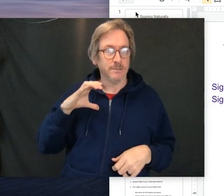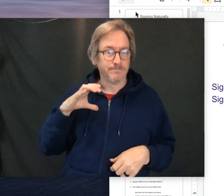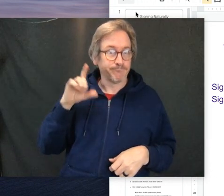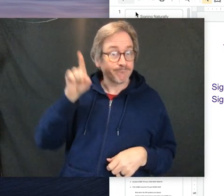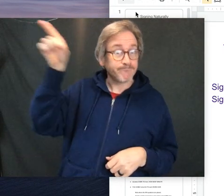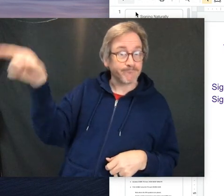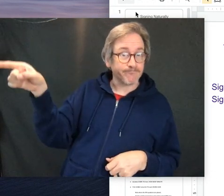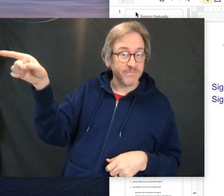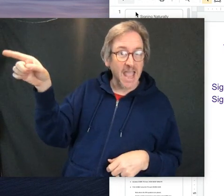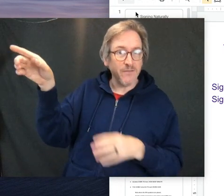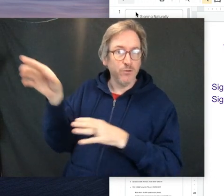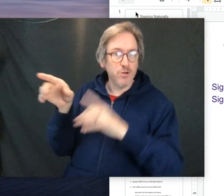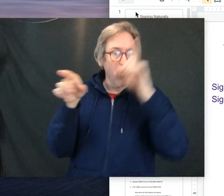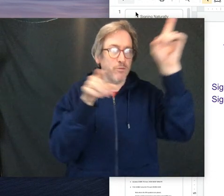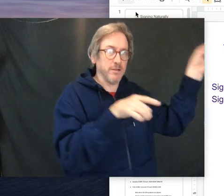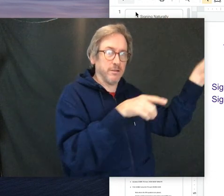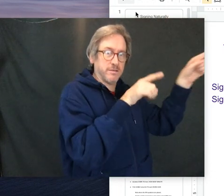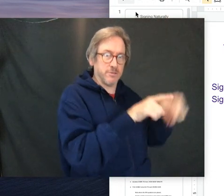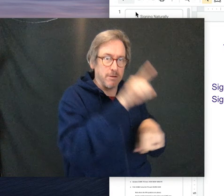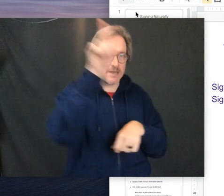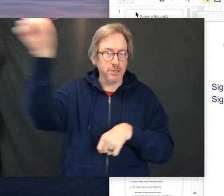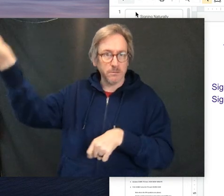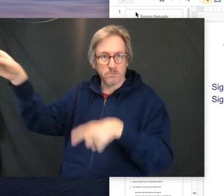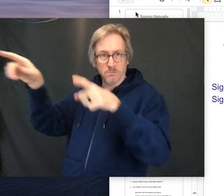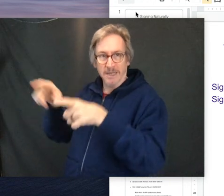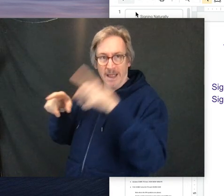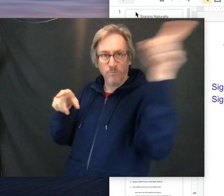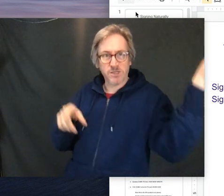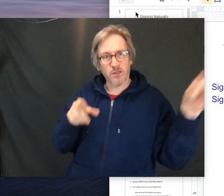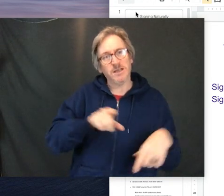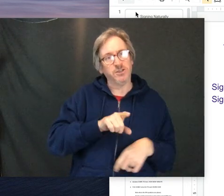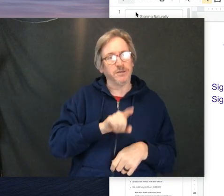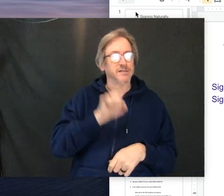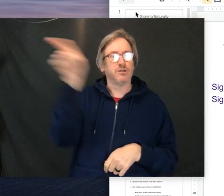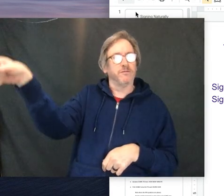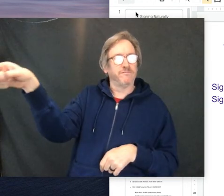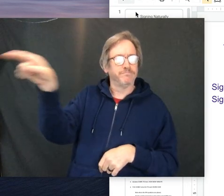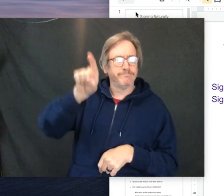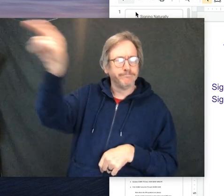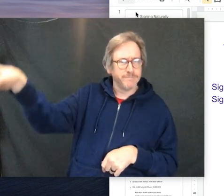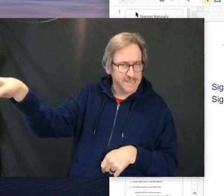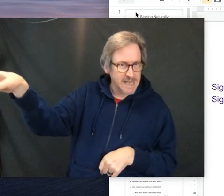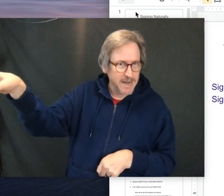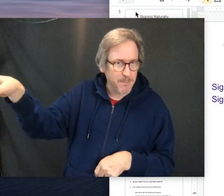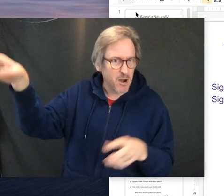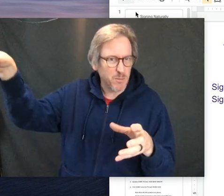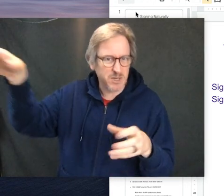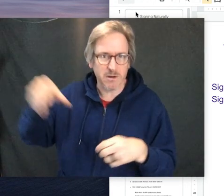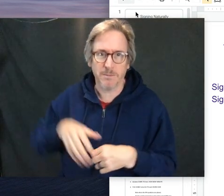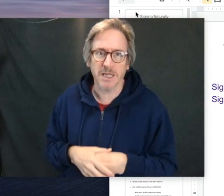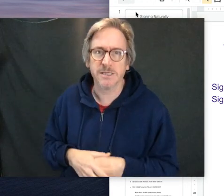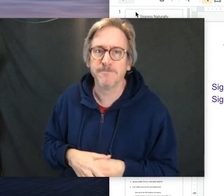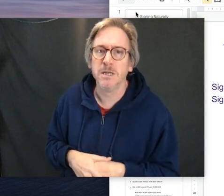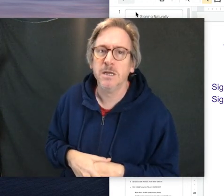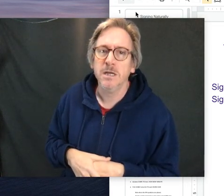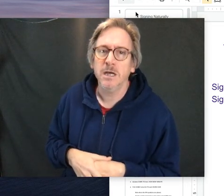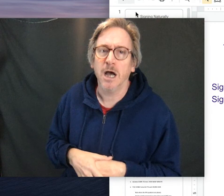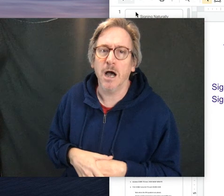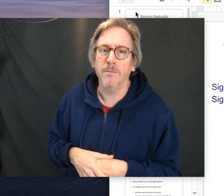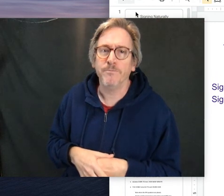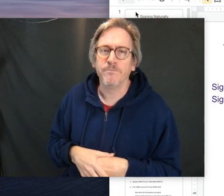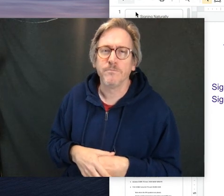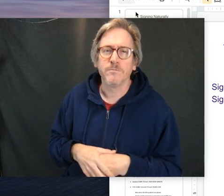Cleveland. And if you know the direction, it helps. Otherwise, you could just sort of set up an arbitrary place.